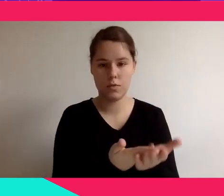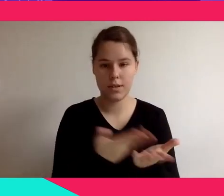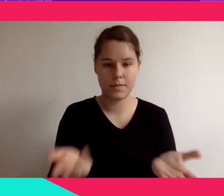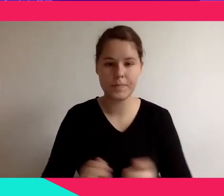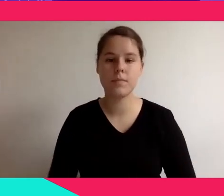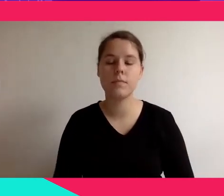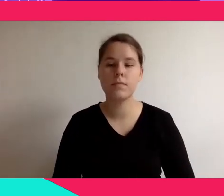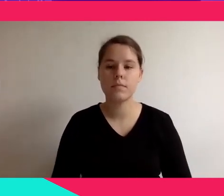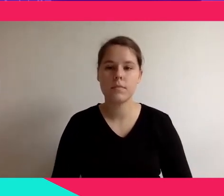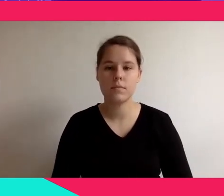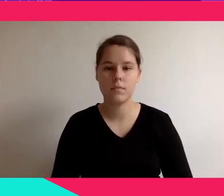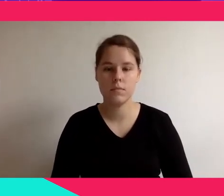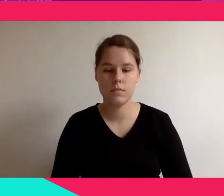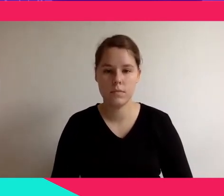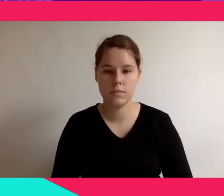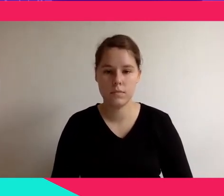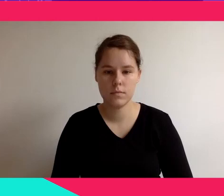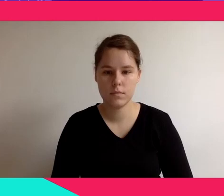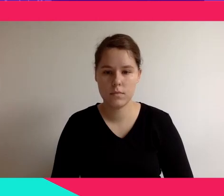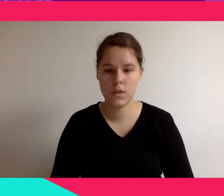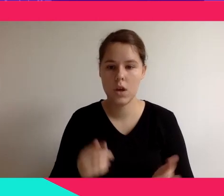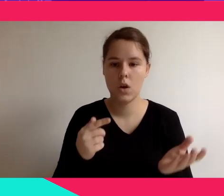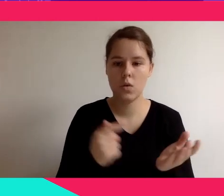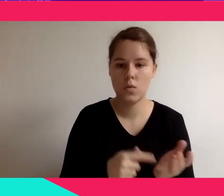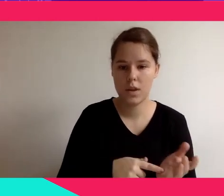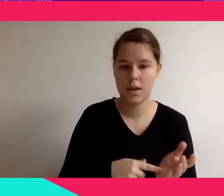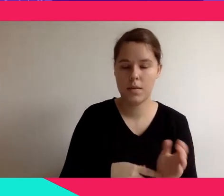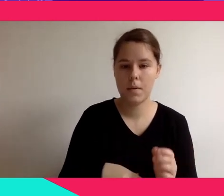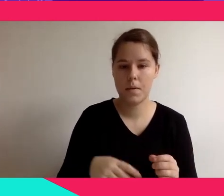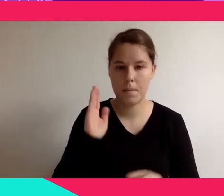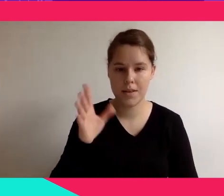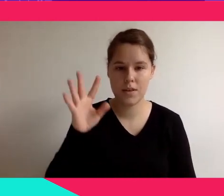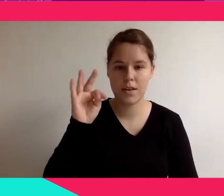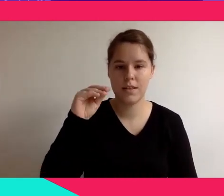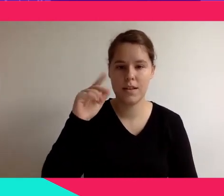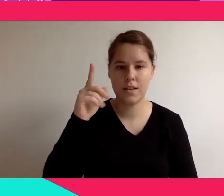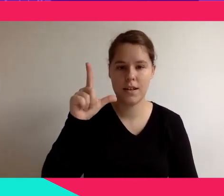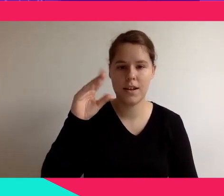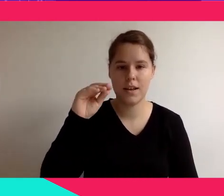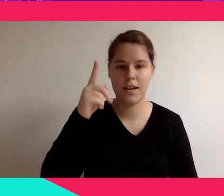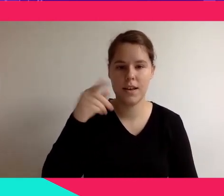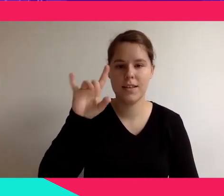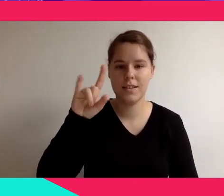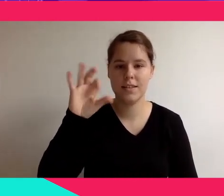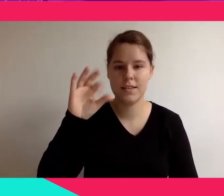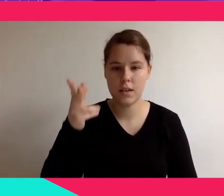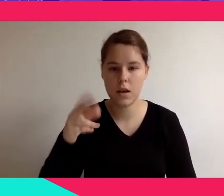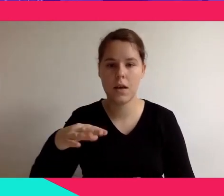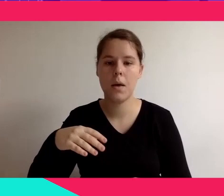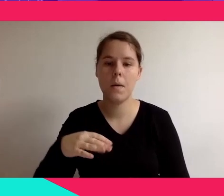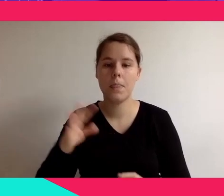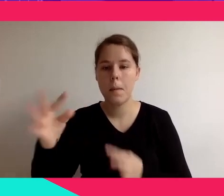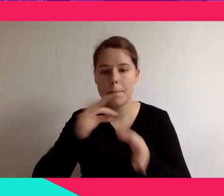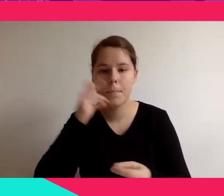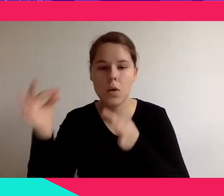guy called Fatan Kana. It's the song is called The North Wind. And in it, he has placed a